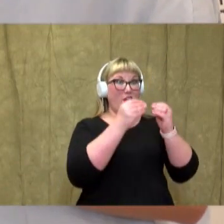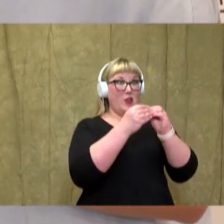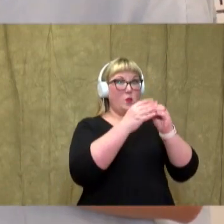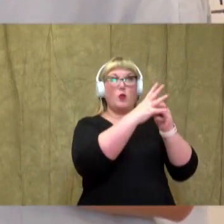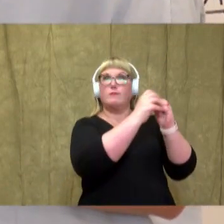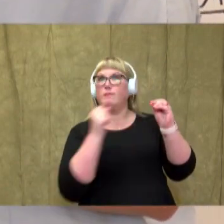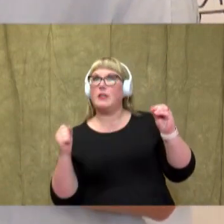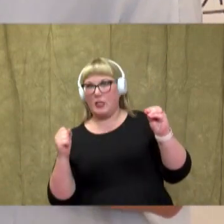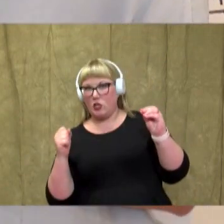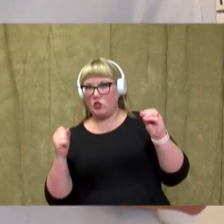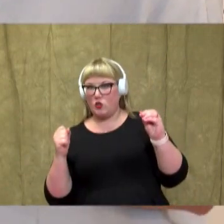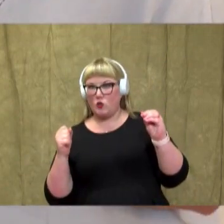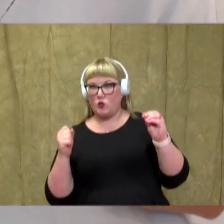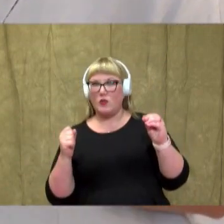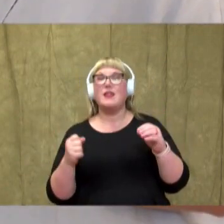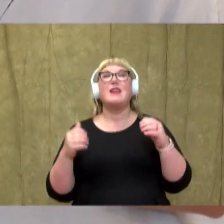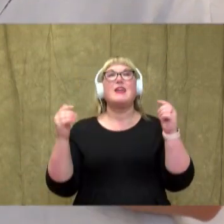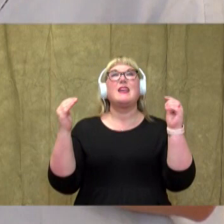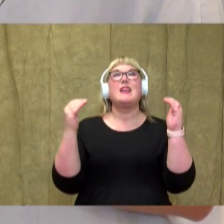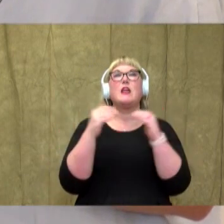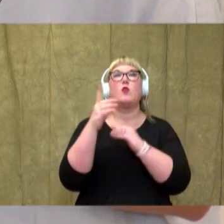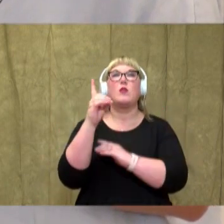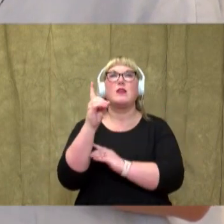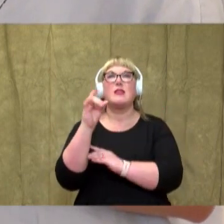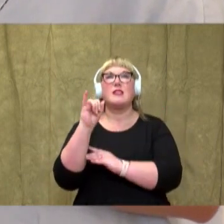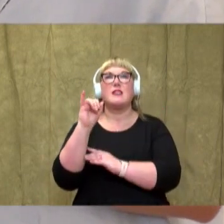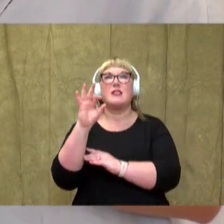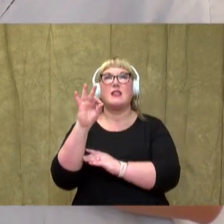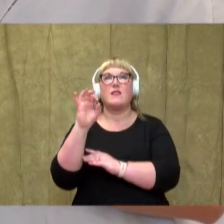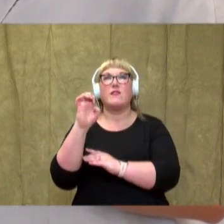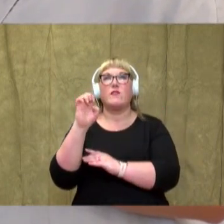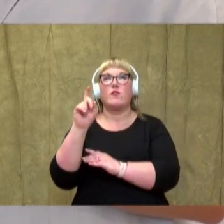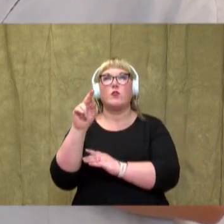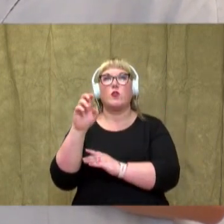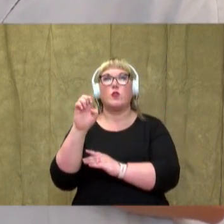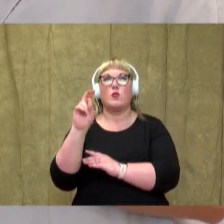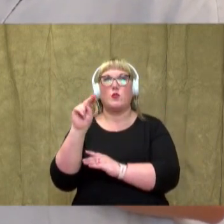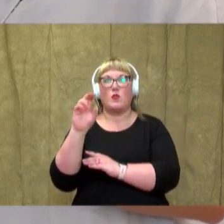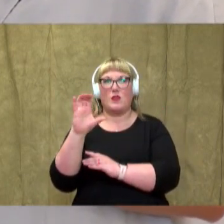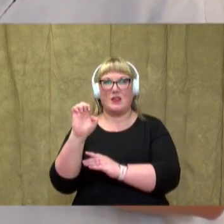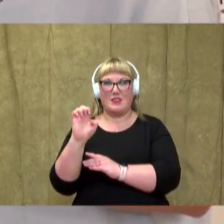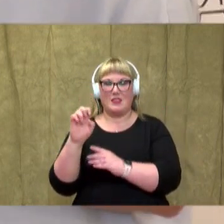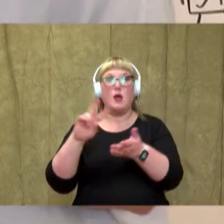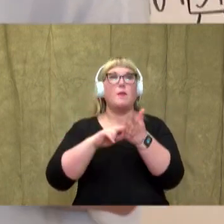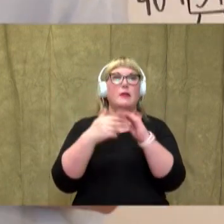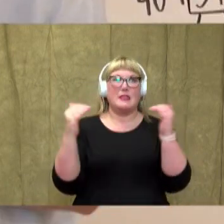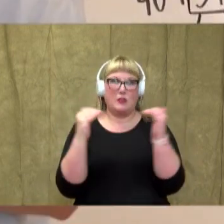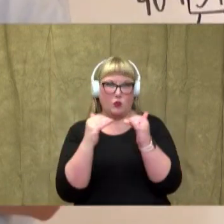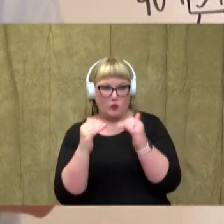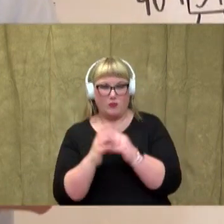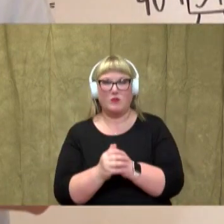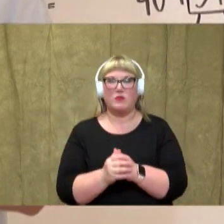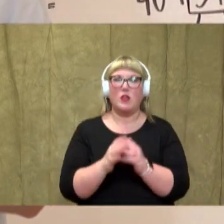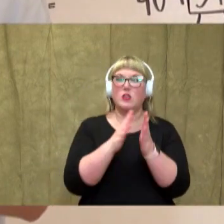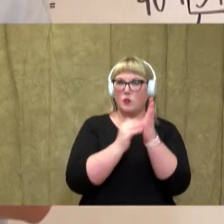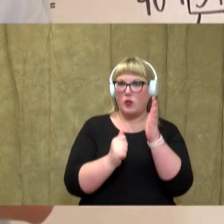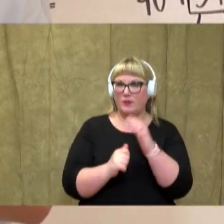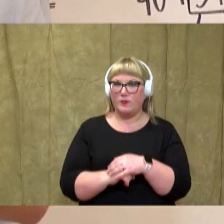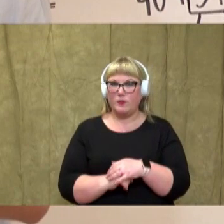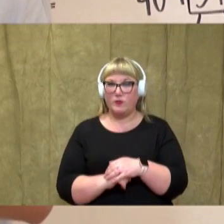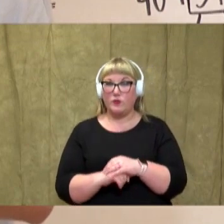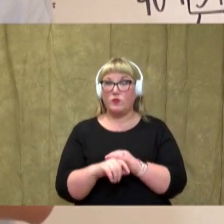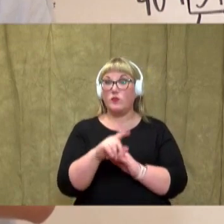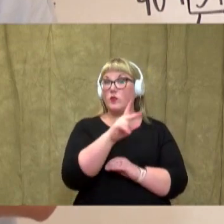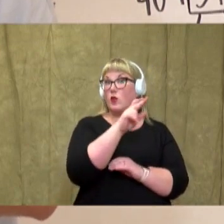difference. The difference is the answer to the subtraction equation. And when we first started, we